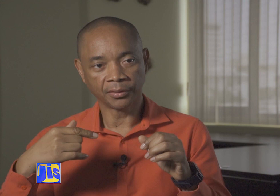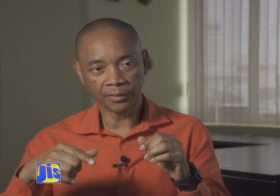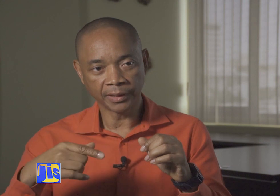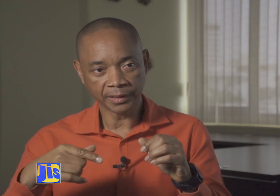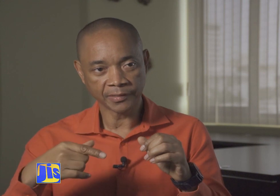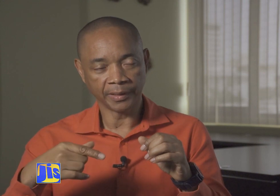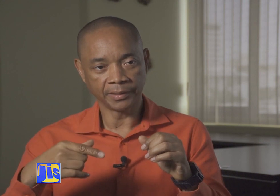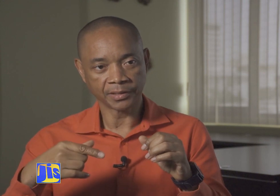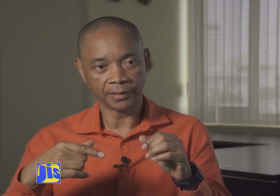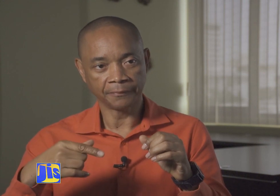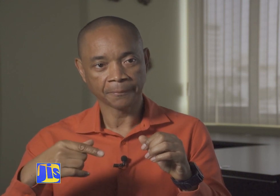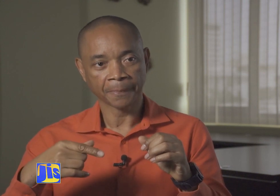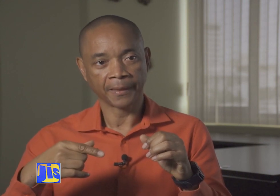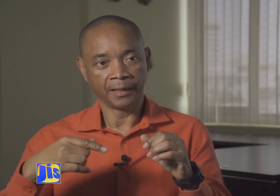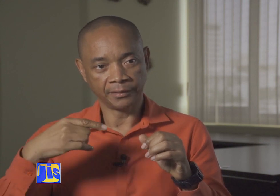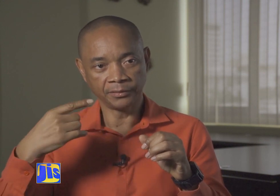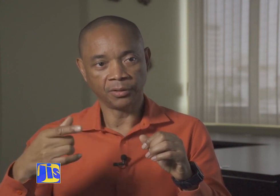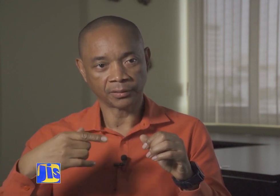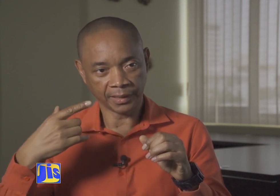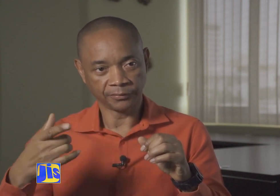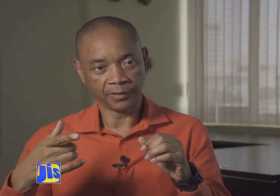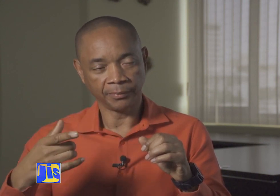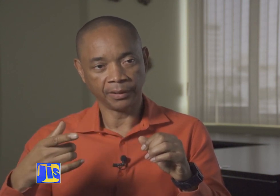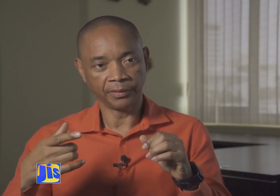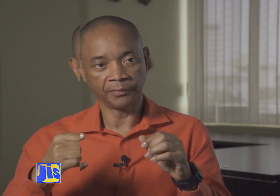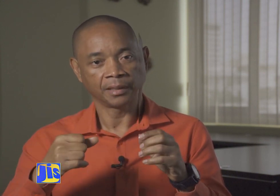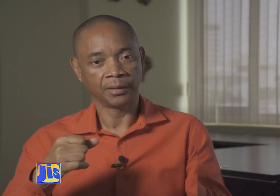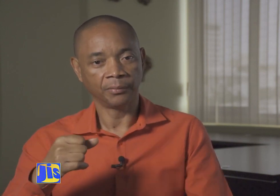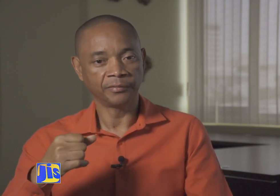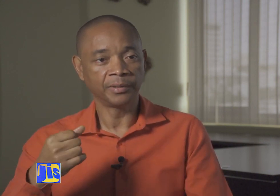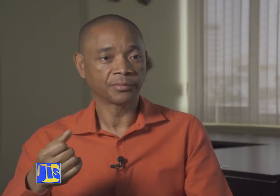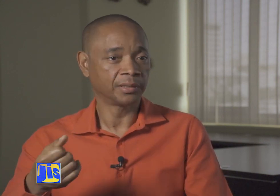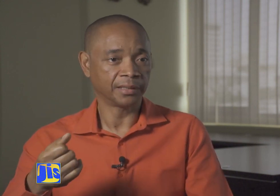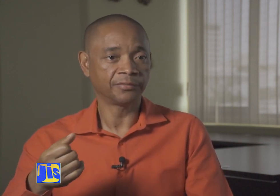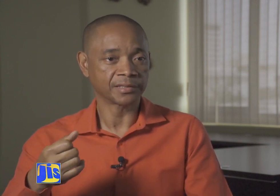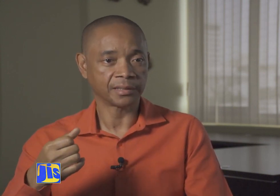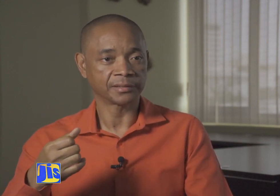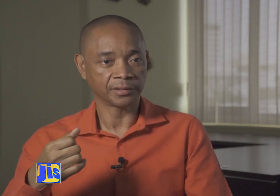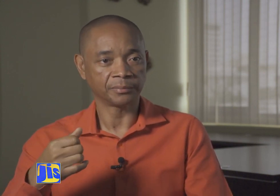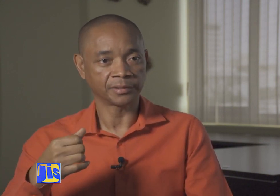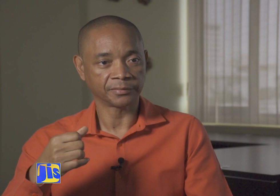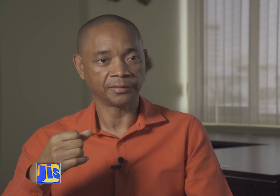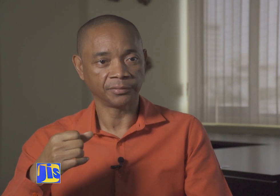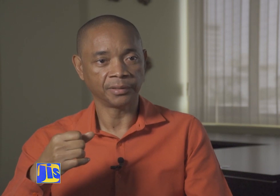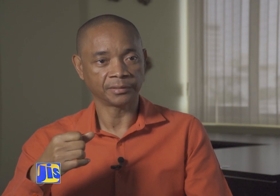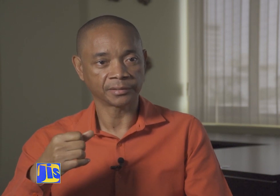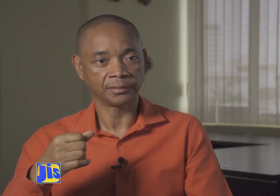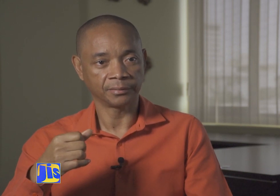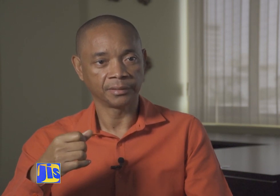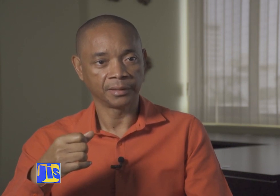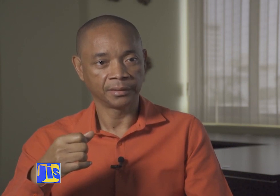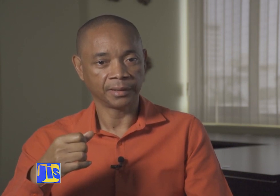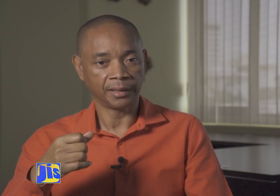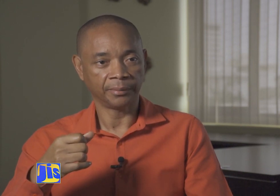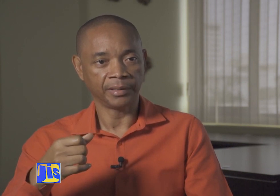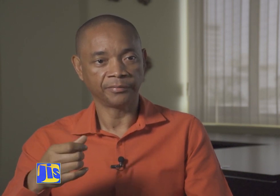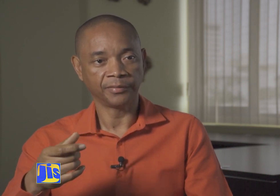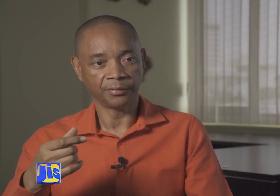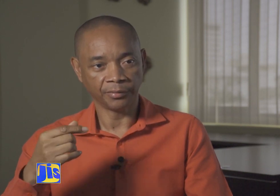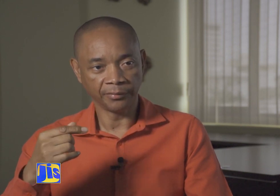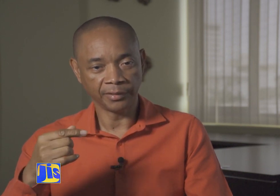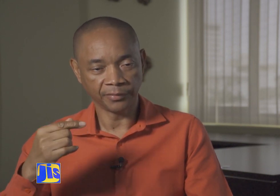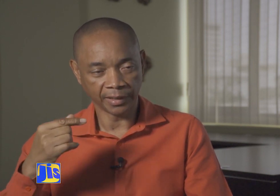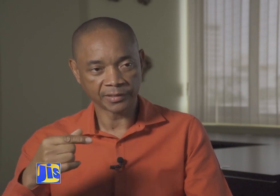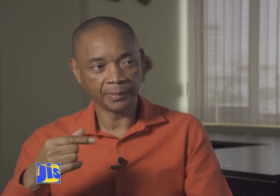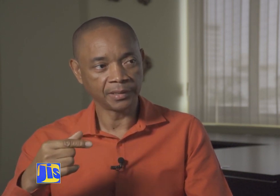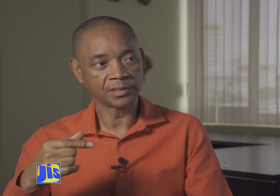my recurring expenditure and deduct that from my revenue. We've been running a fiscal surplus for a few years now. If